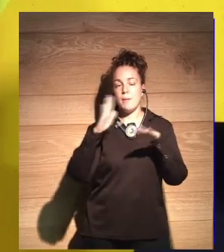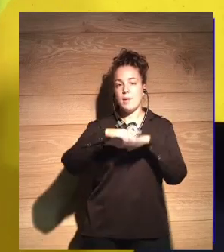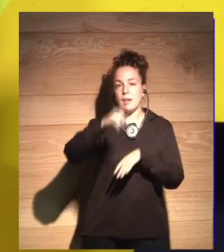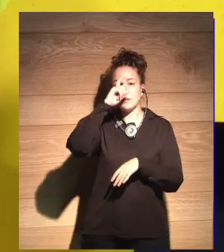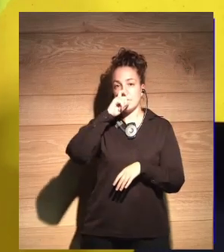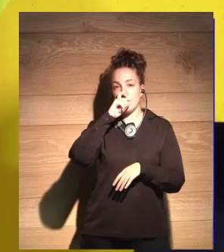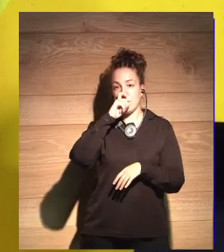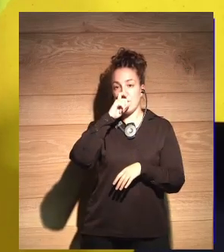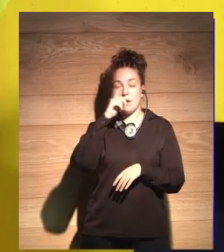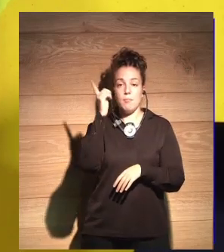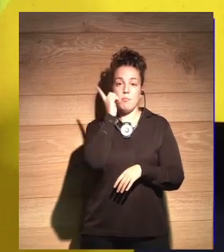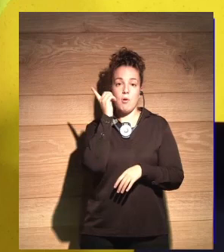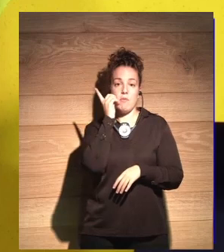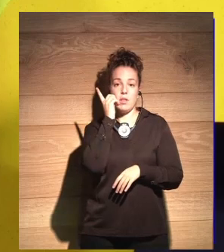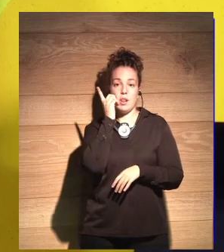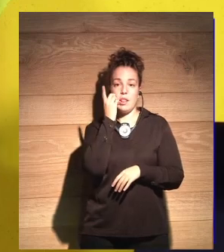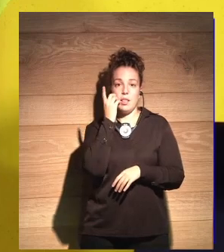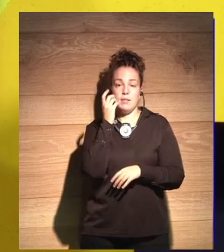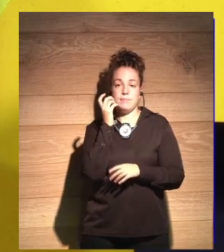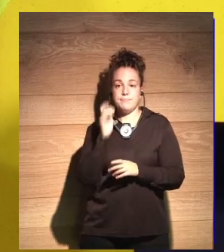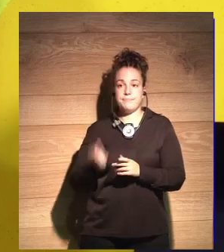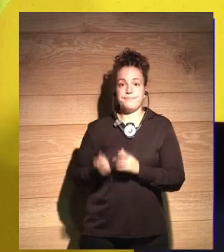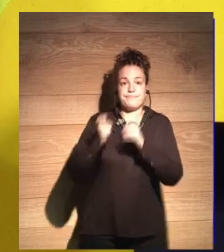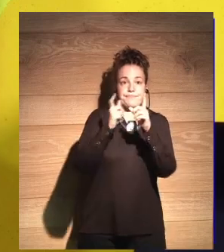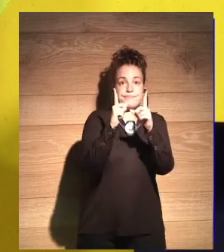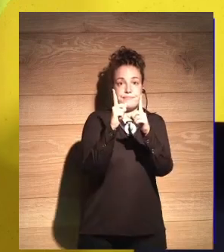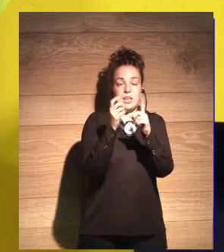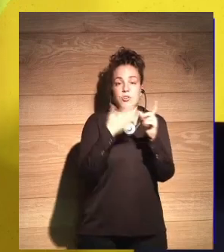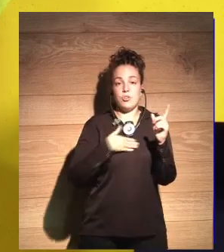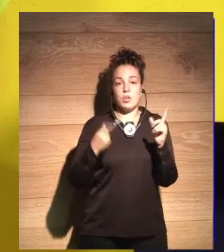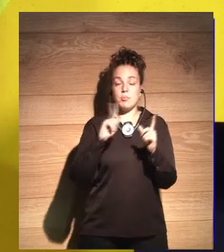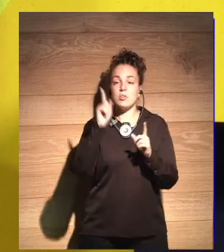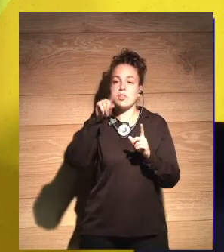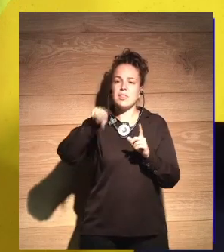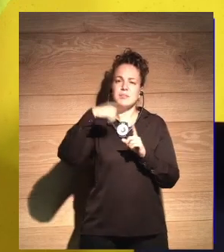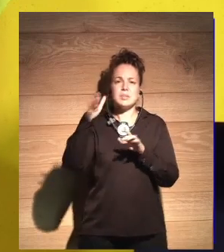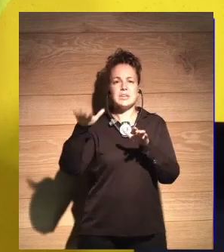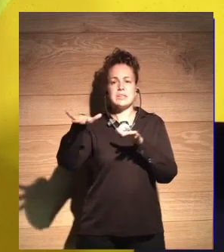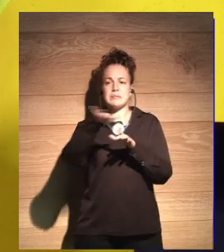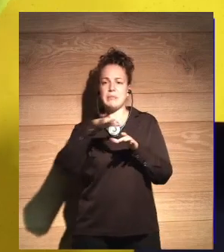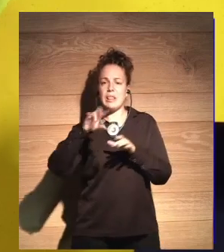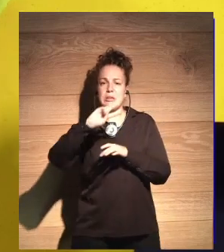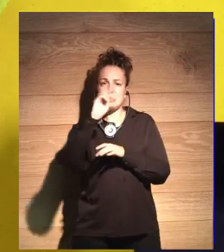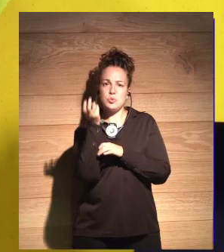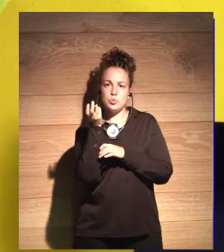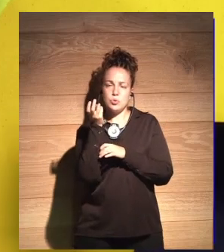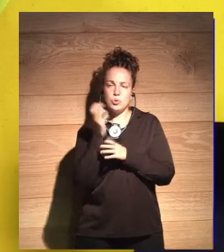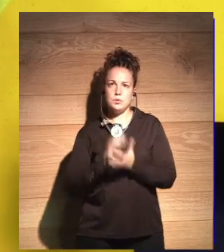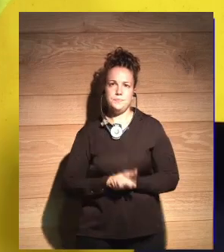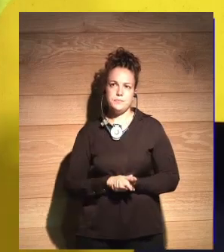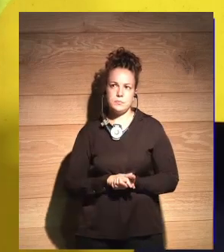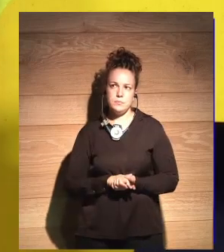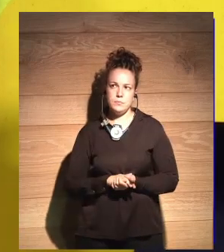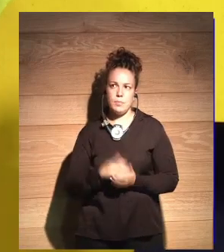of course, we're going to have space for this. What we fail to report on is that there are plenty of very,